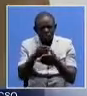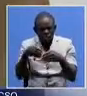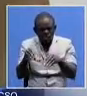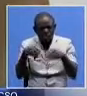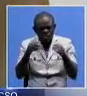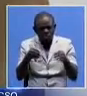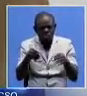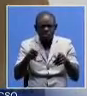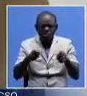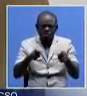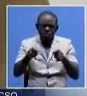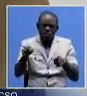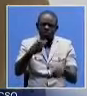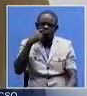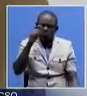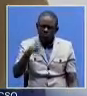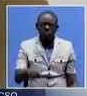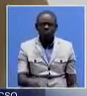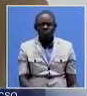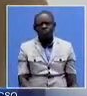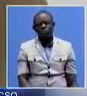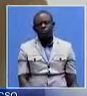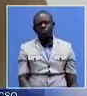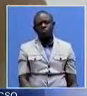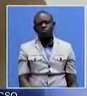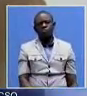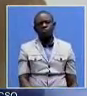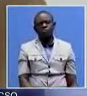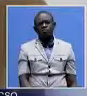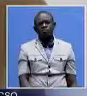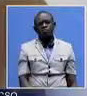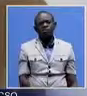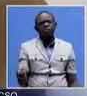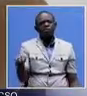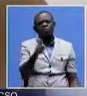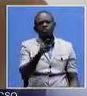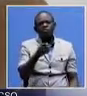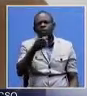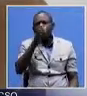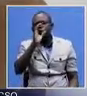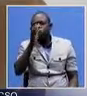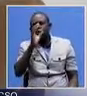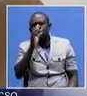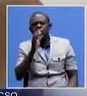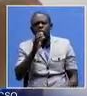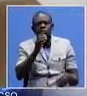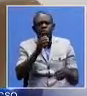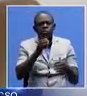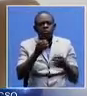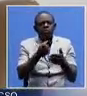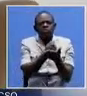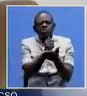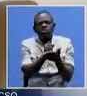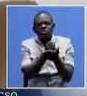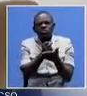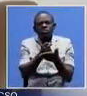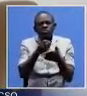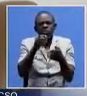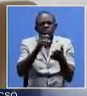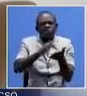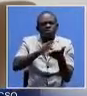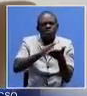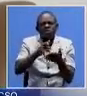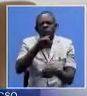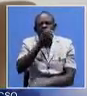influx of, just the herbal drinks and beverages that are being found in the shelves, in